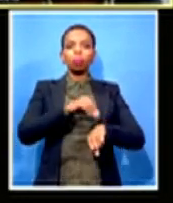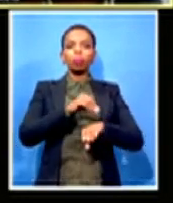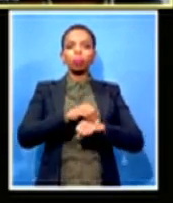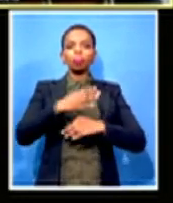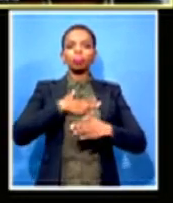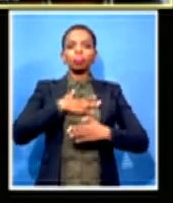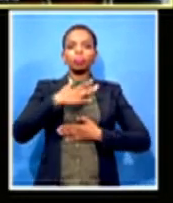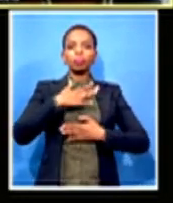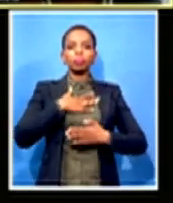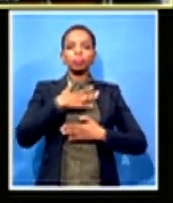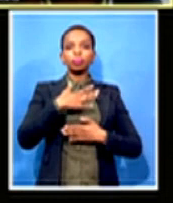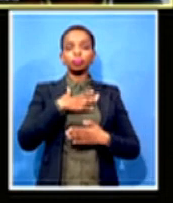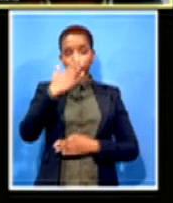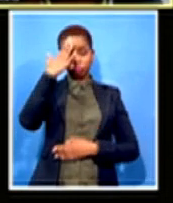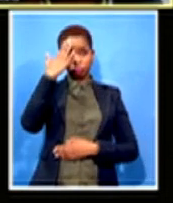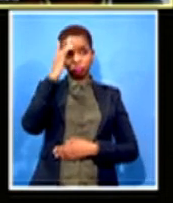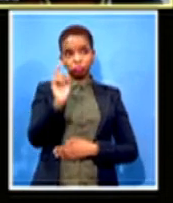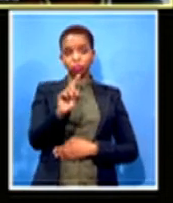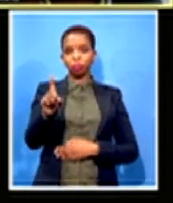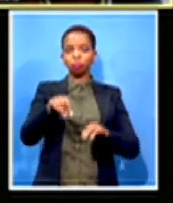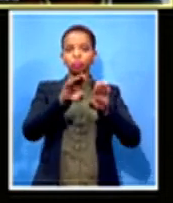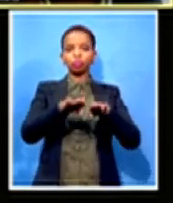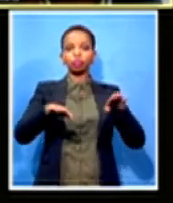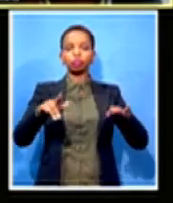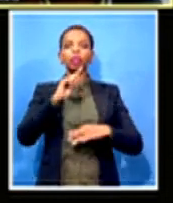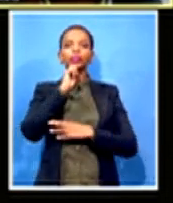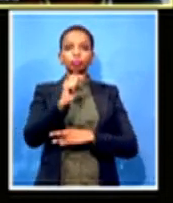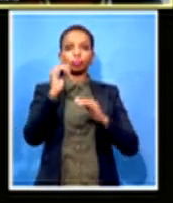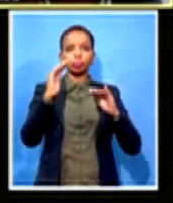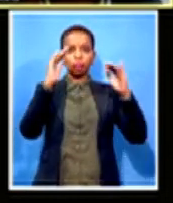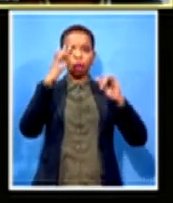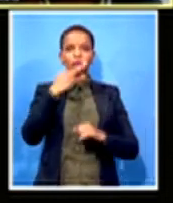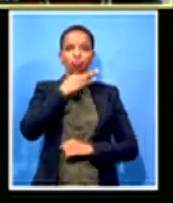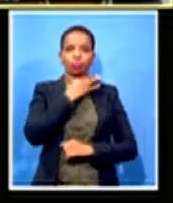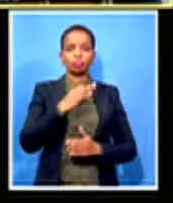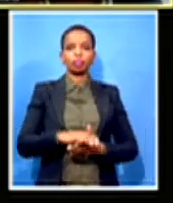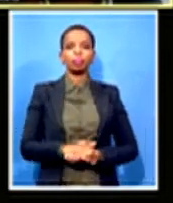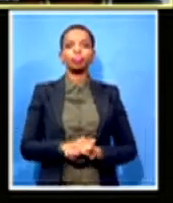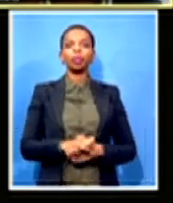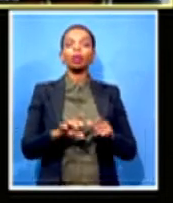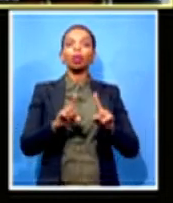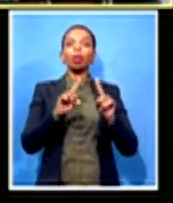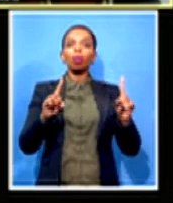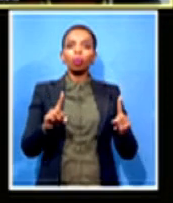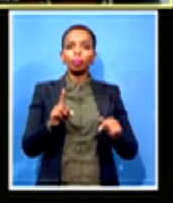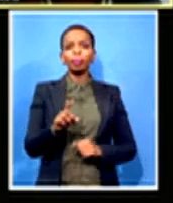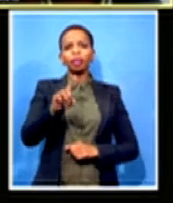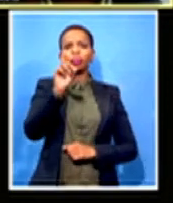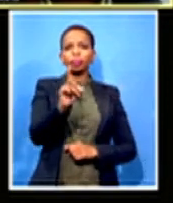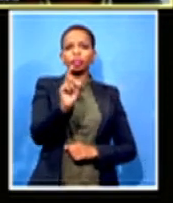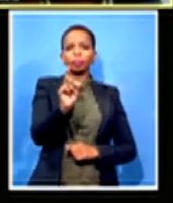at a slightly higher risk. But I want to stress, for children with asthma, there's now quite a lot of data around